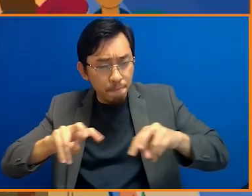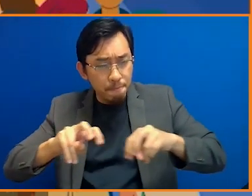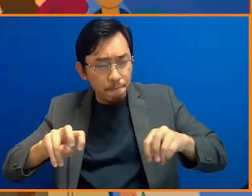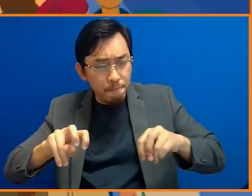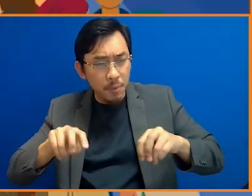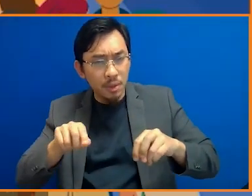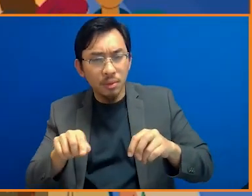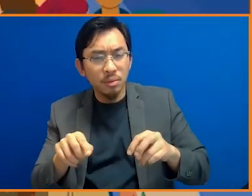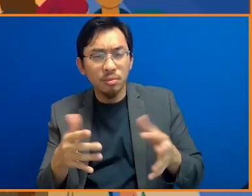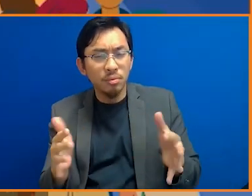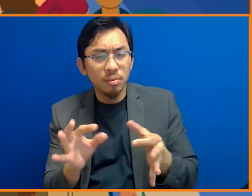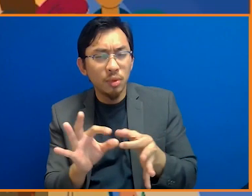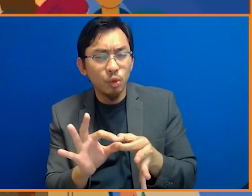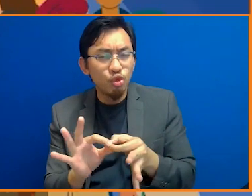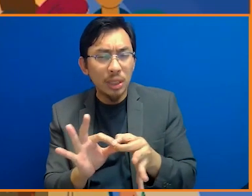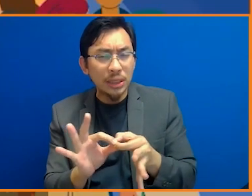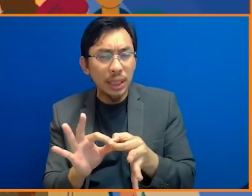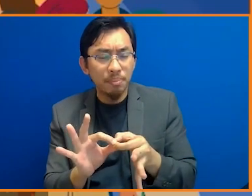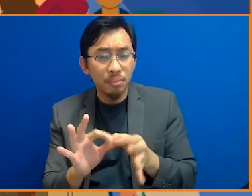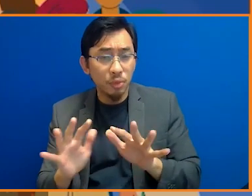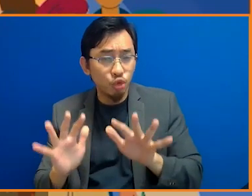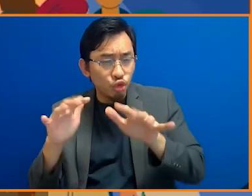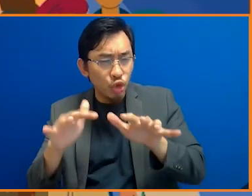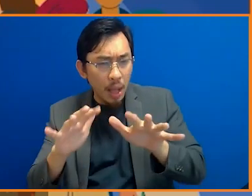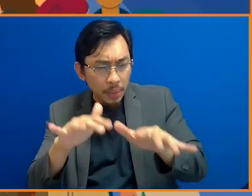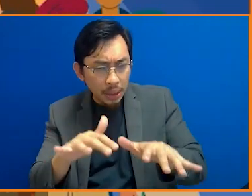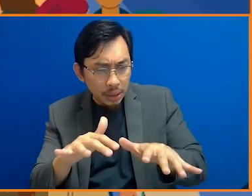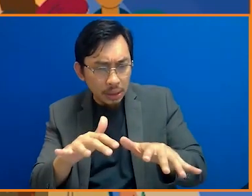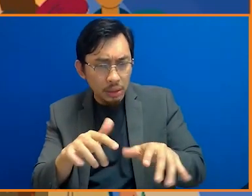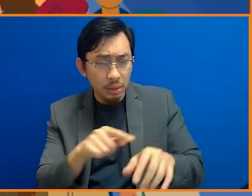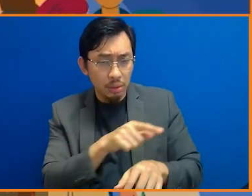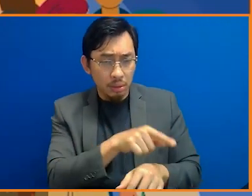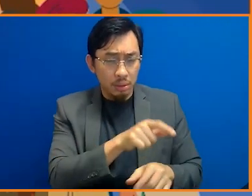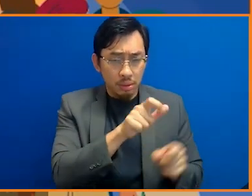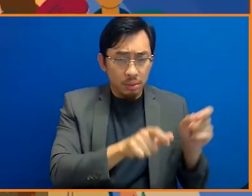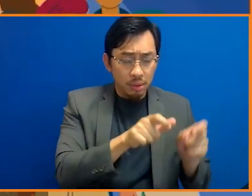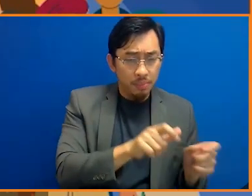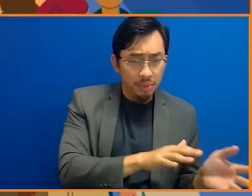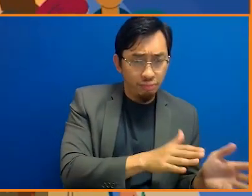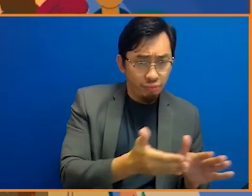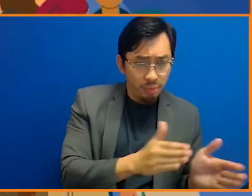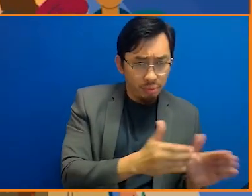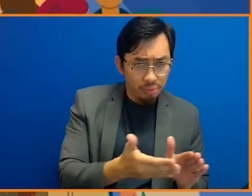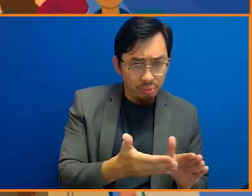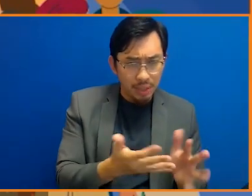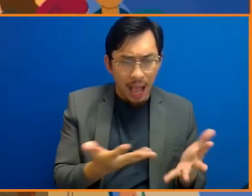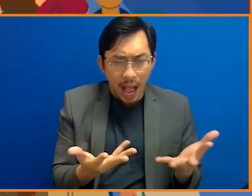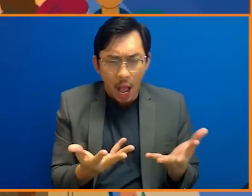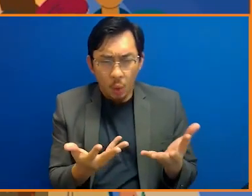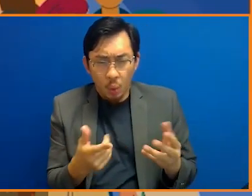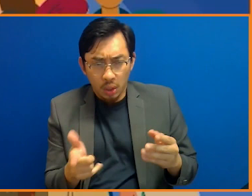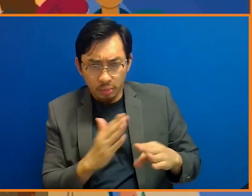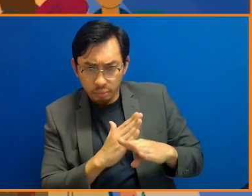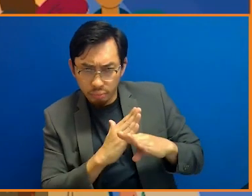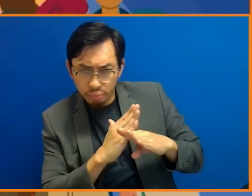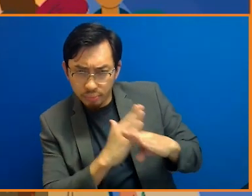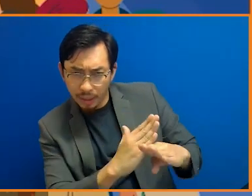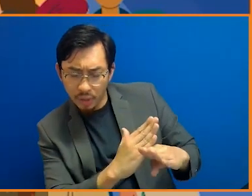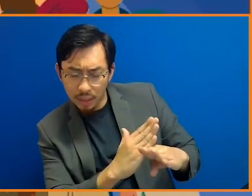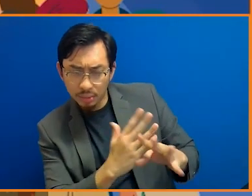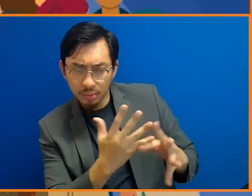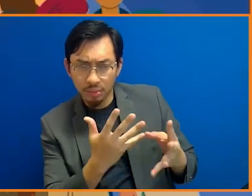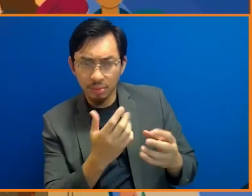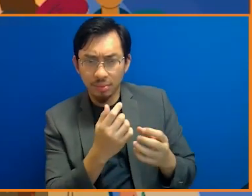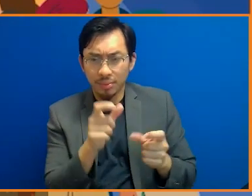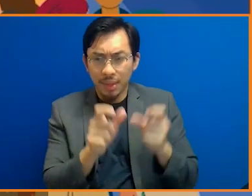analyzing the relationship between the tsunami and also the cause of the death by tsunami, so that if we could prevent.